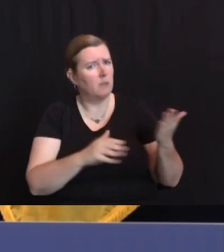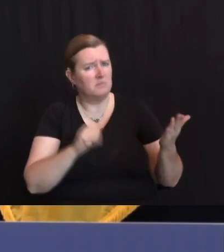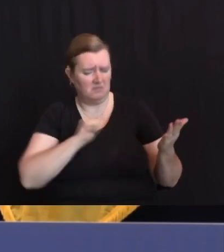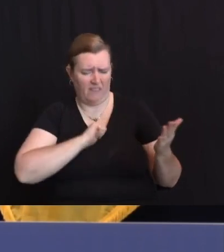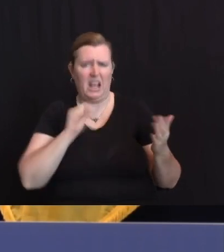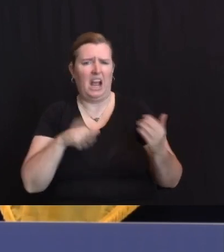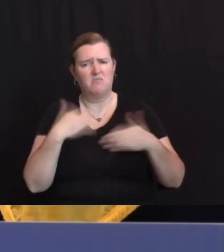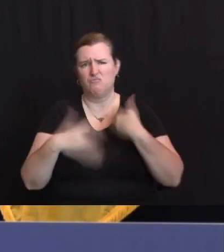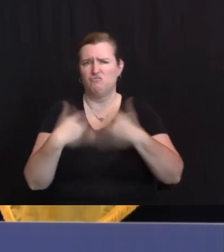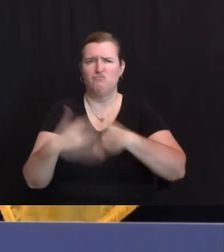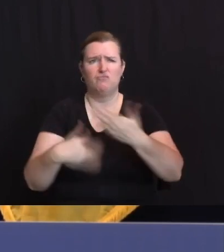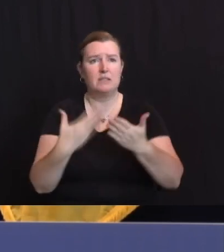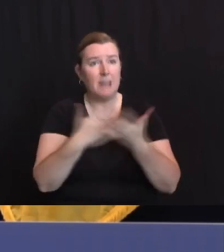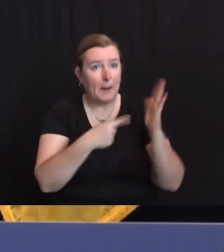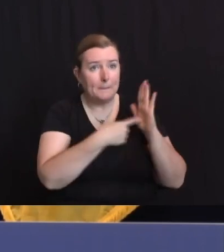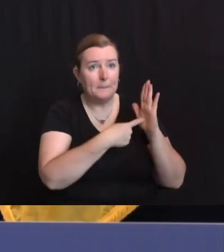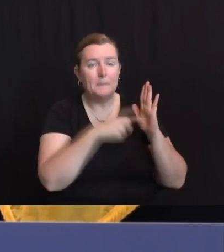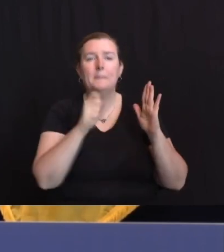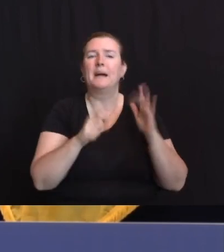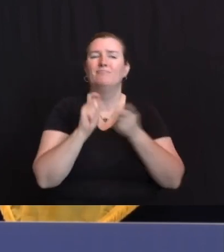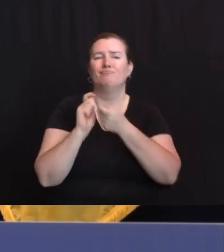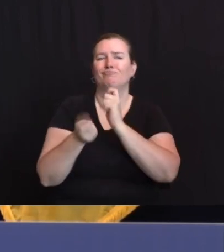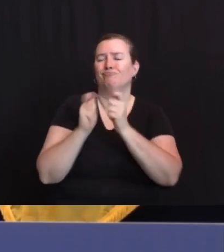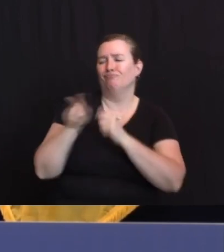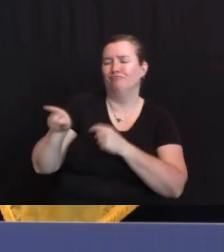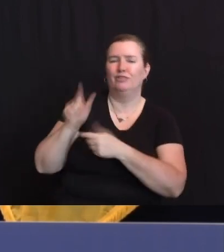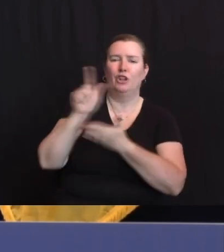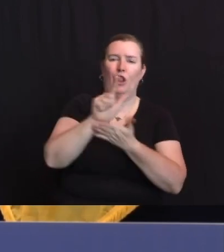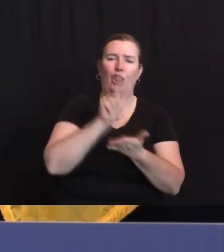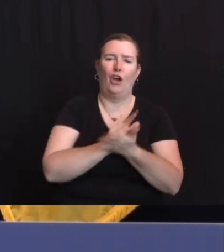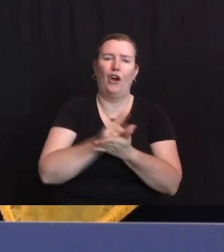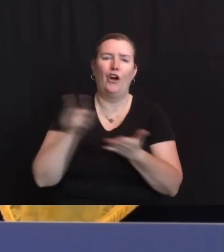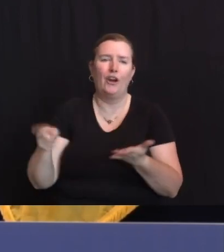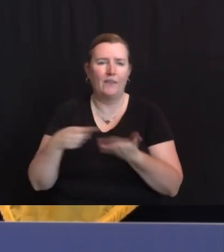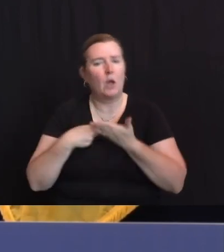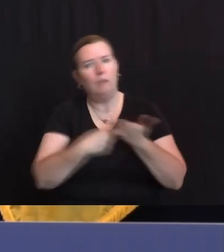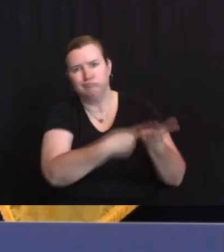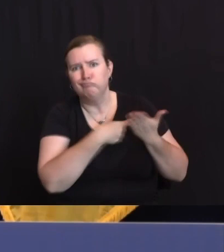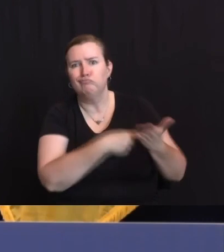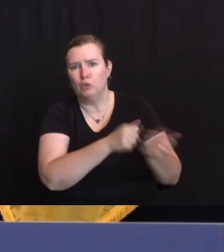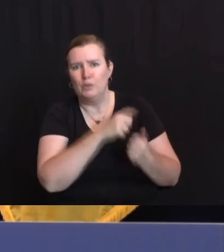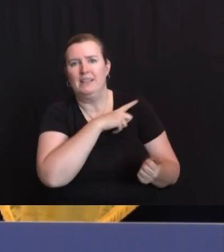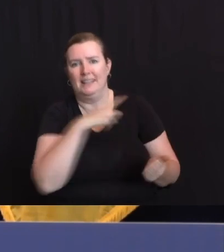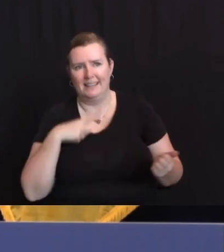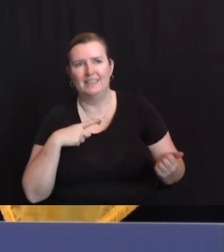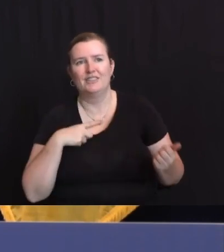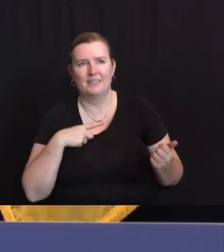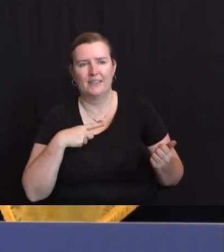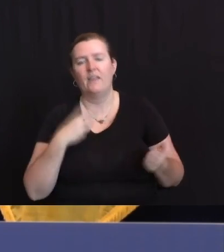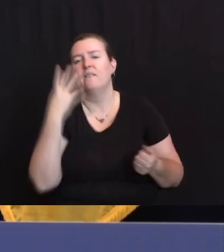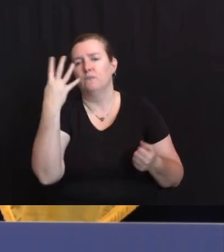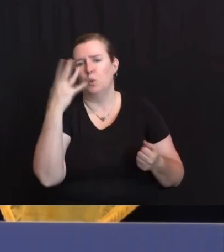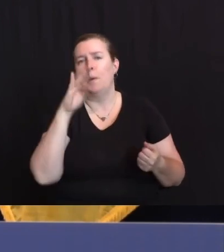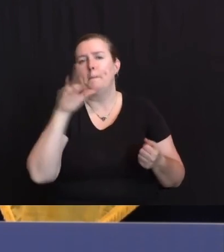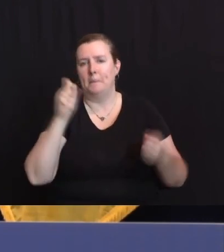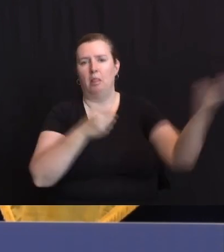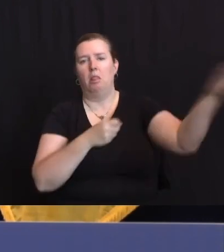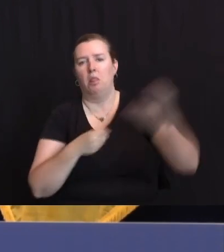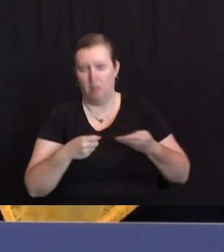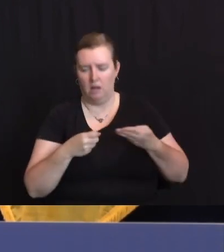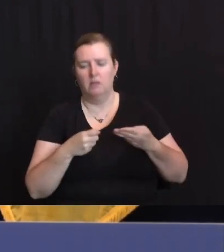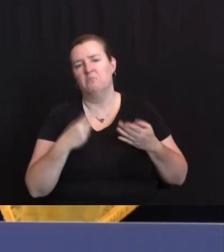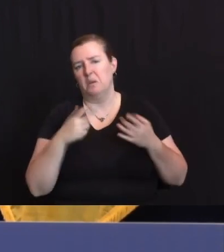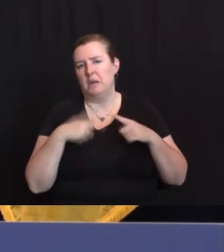which needed statute and legislation. And we're going to sign 4 of those bills after this. And I'm